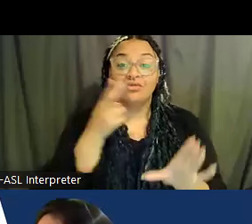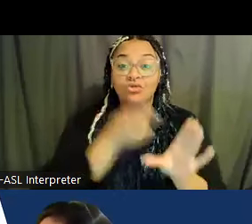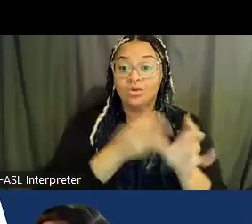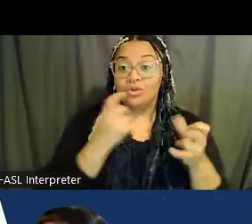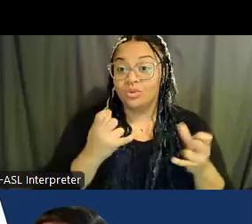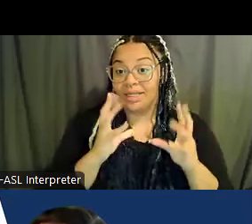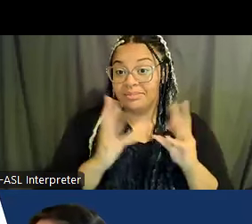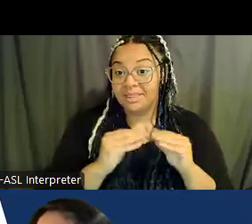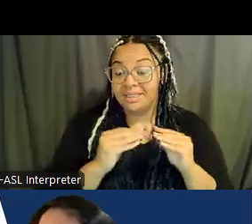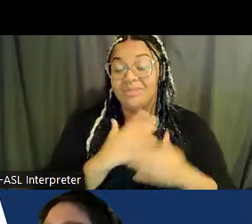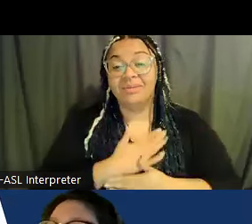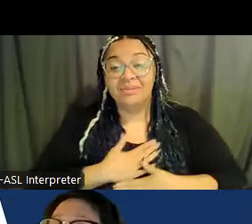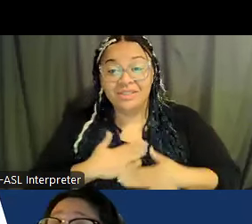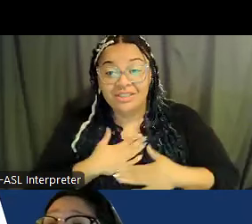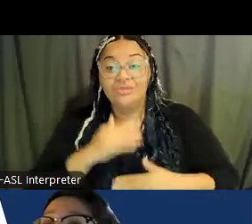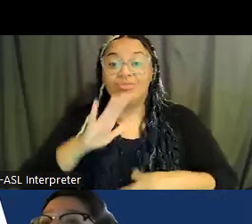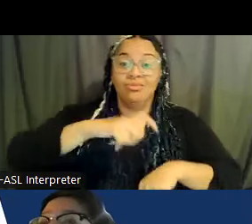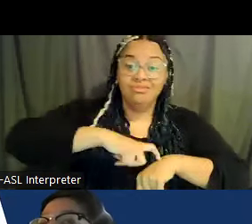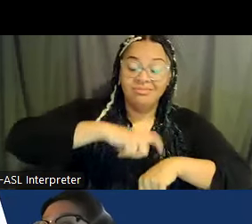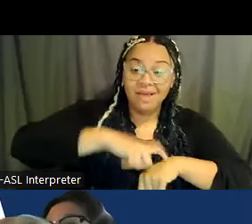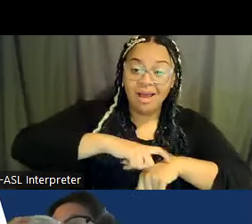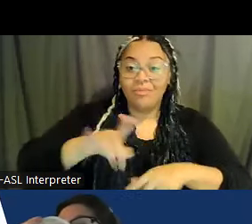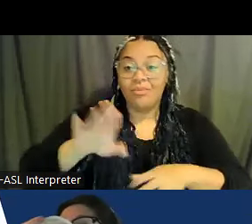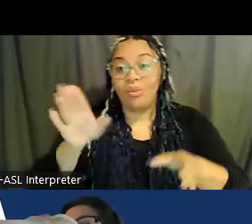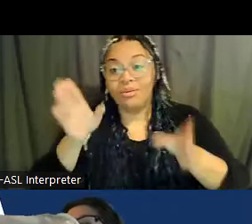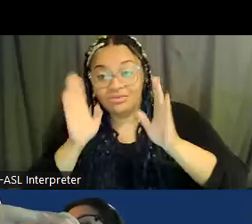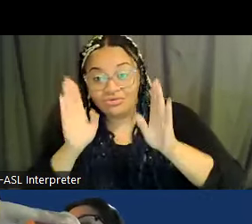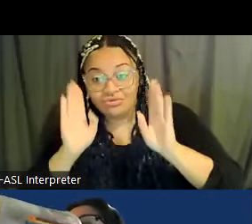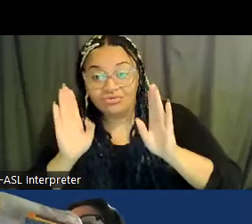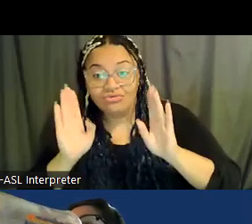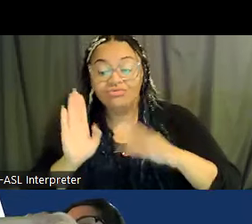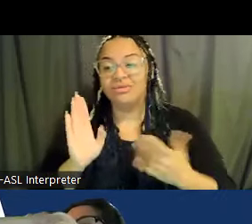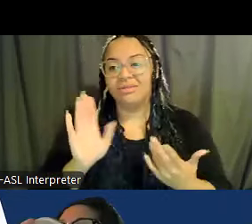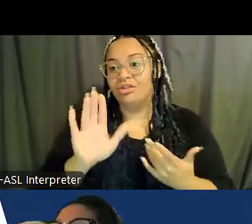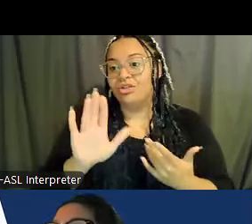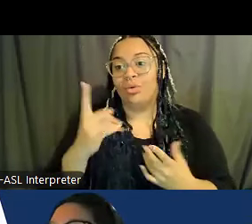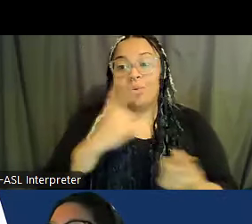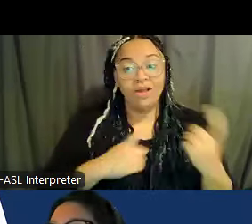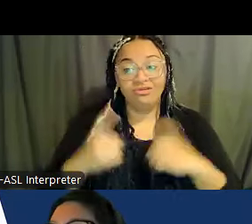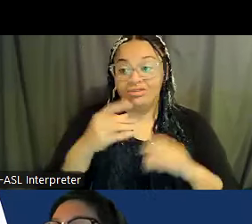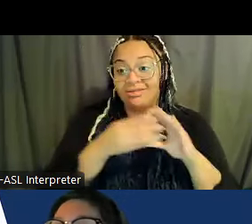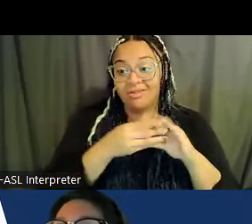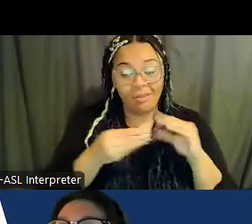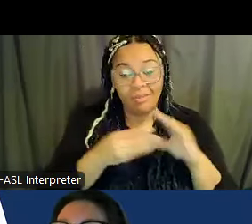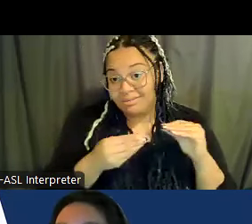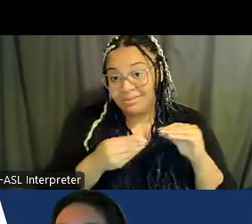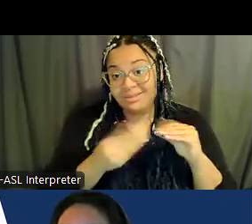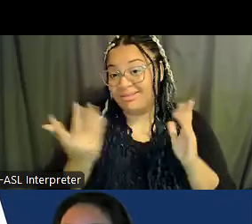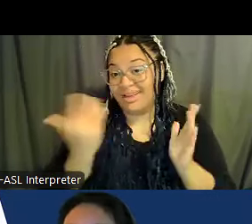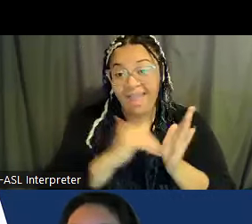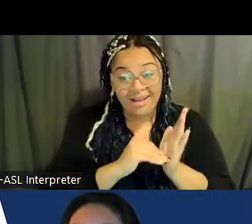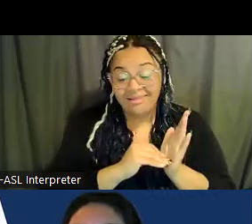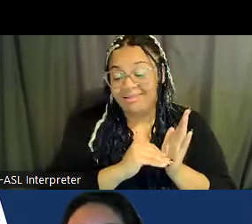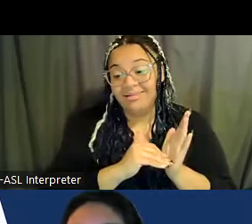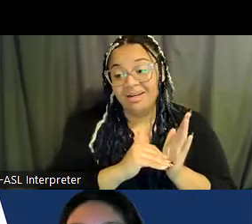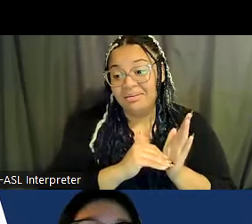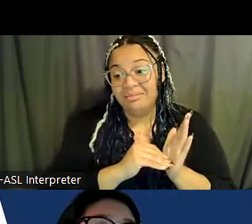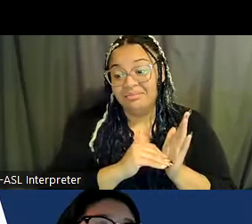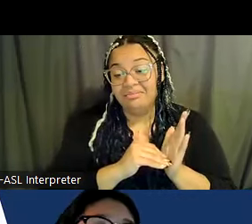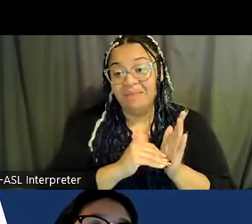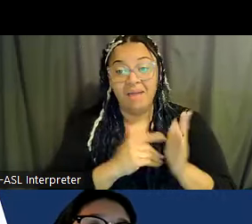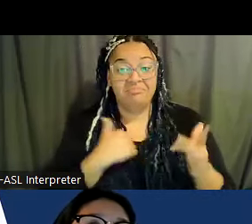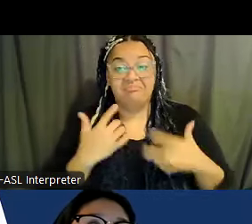We appreciate your time, your attention, and your questions and comments. Again, looking